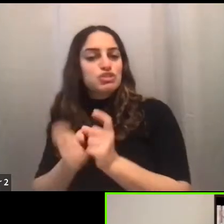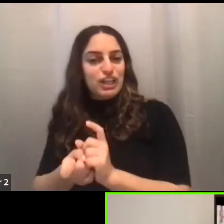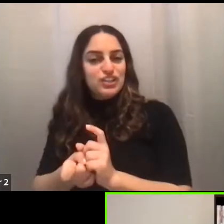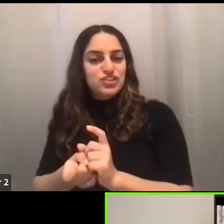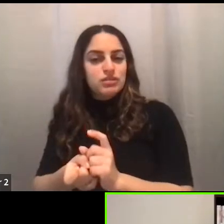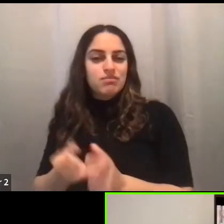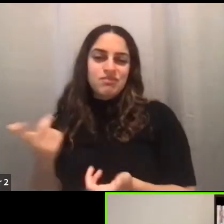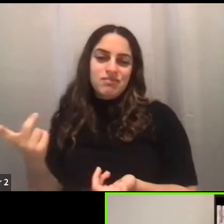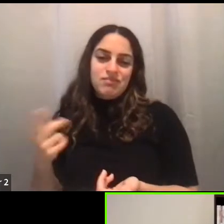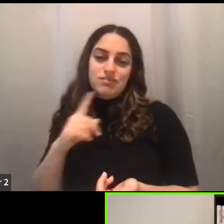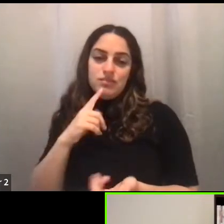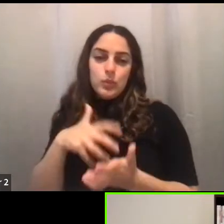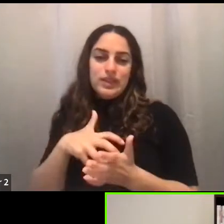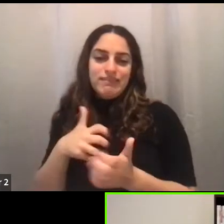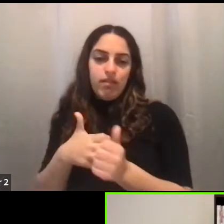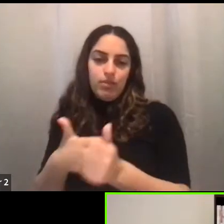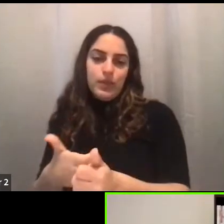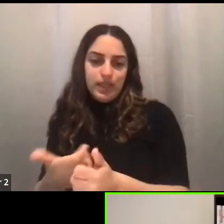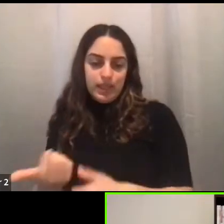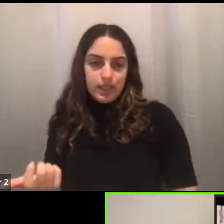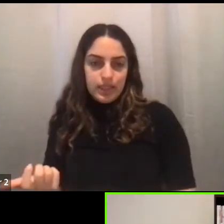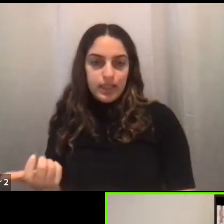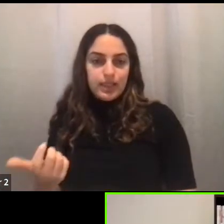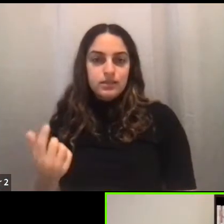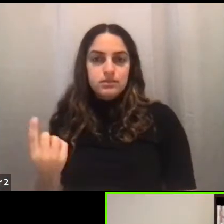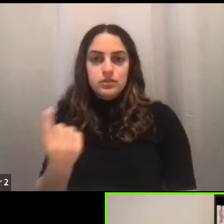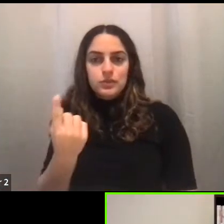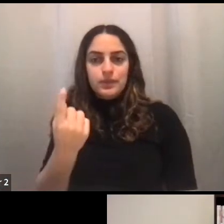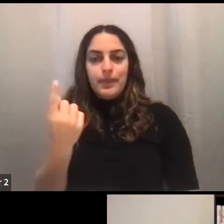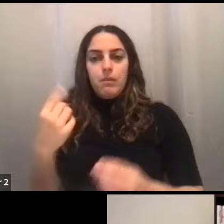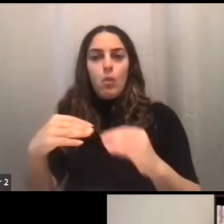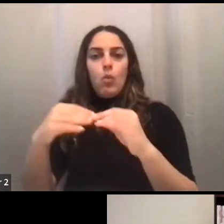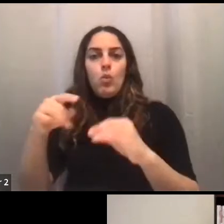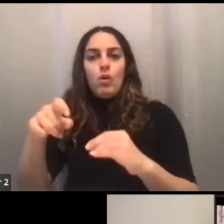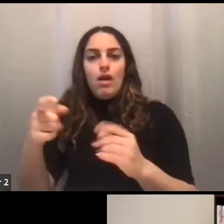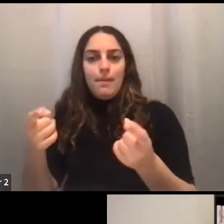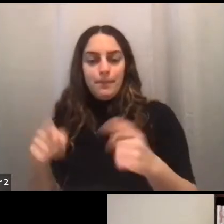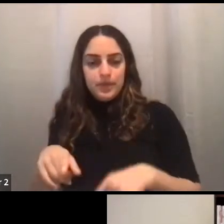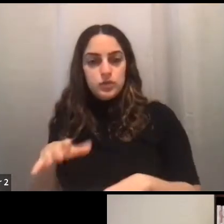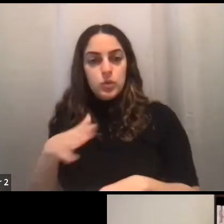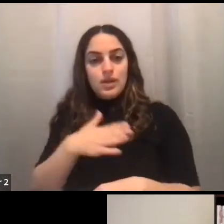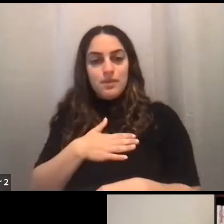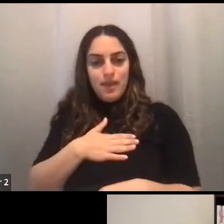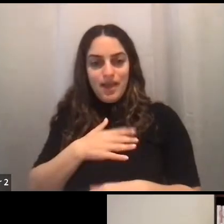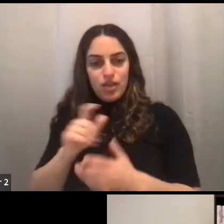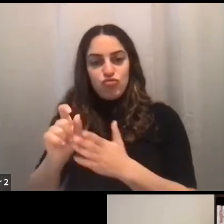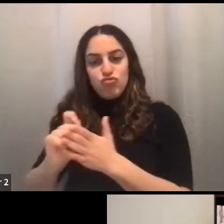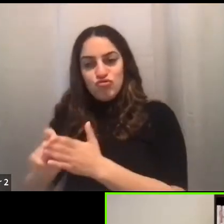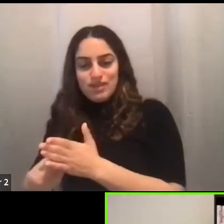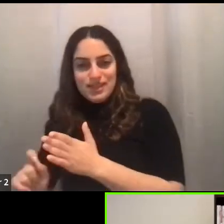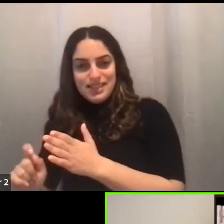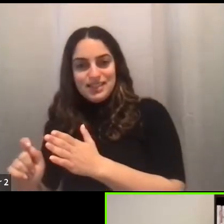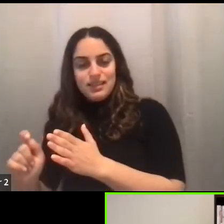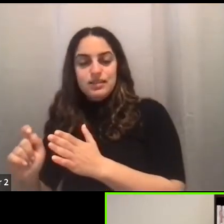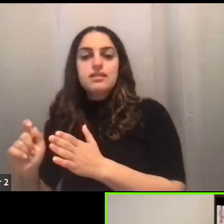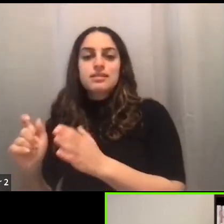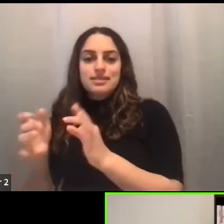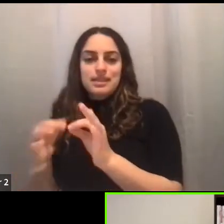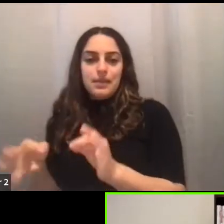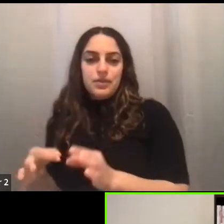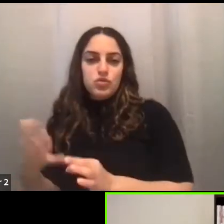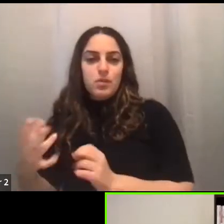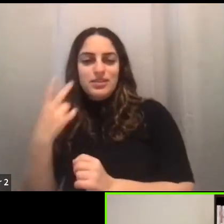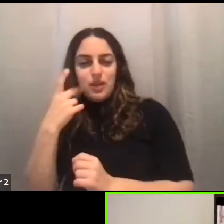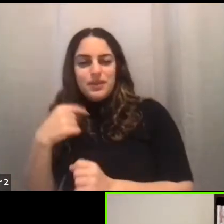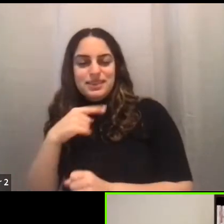compliance and that there something more needs to happen and so in my written statements you heard me you maybe saw me say affirmative